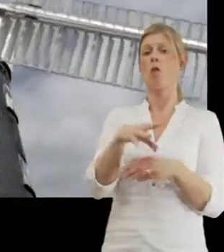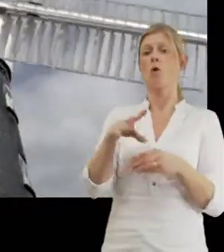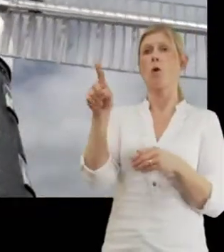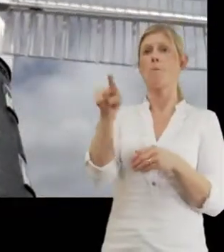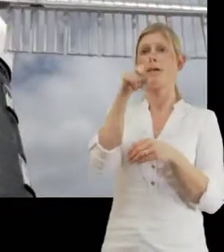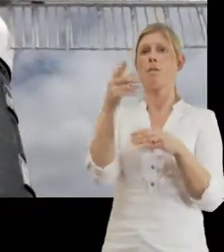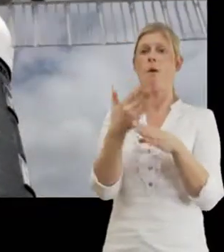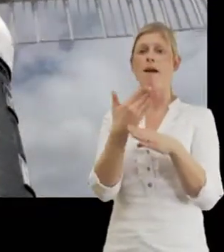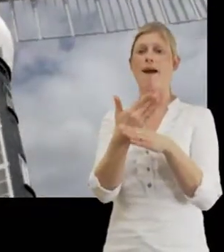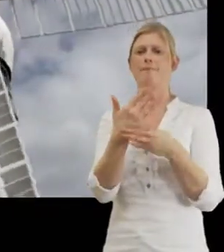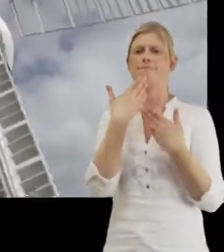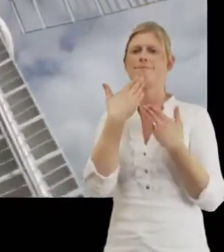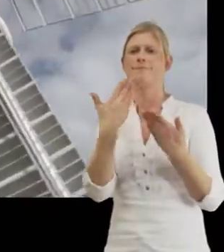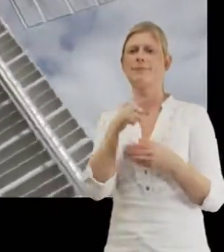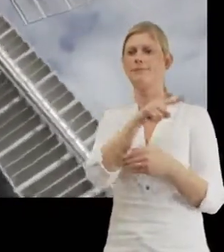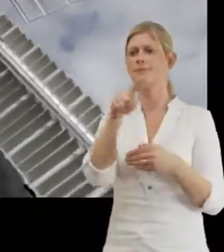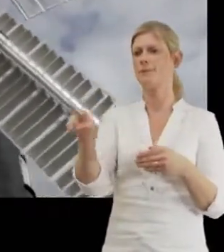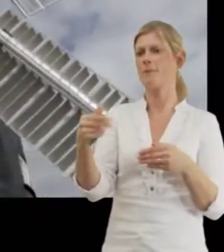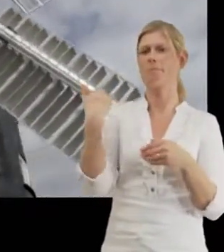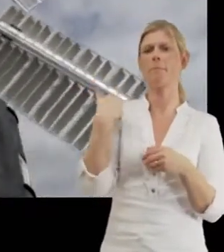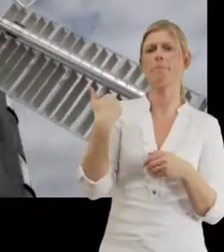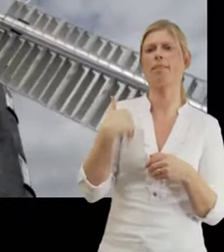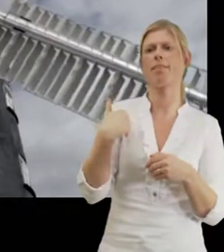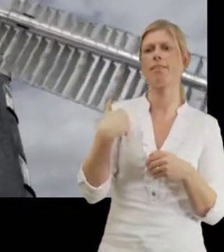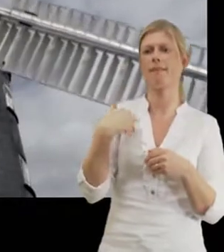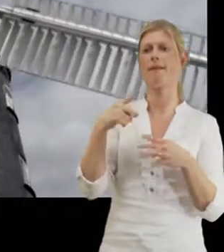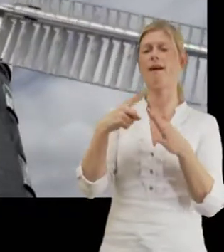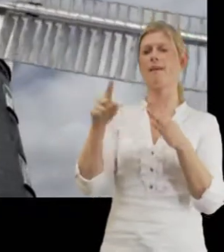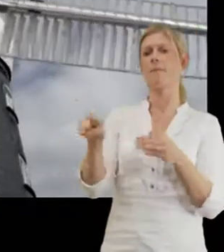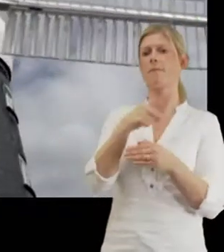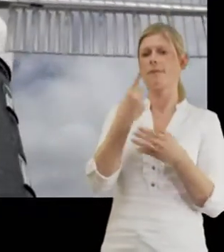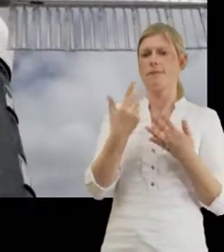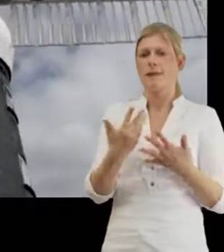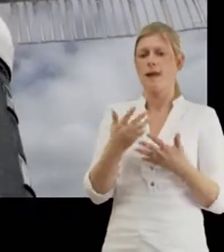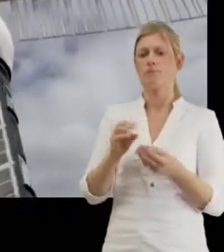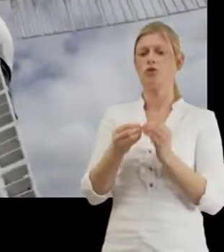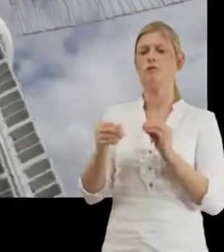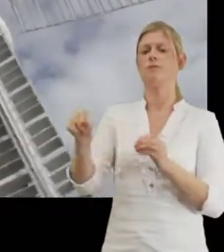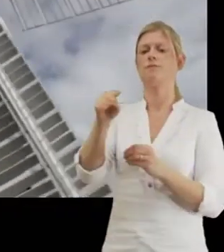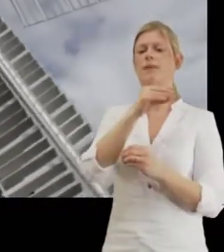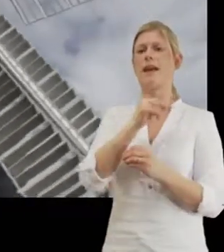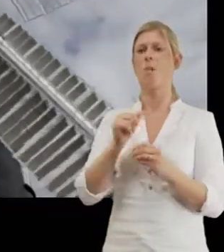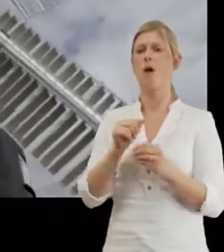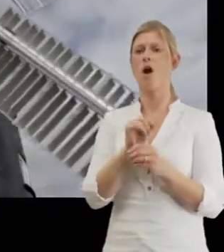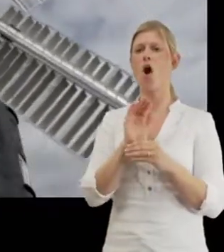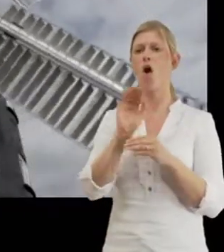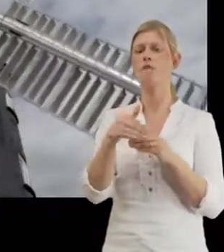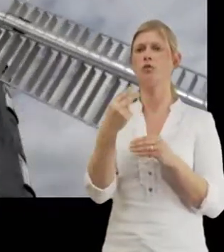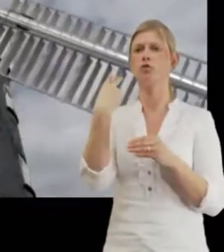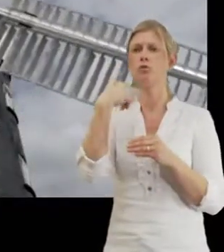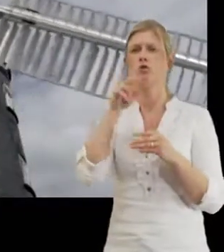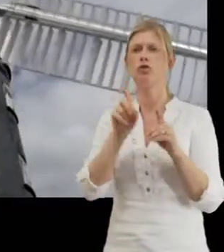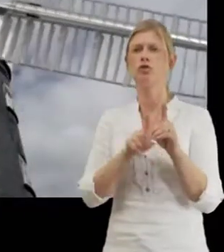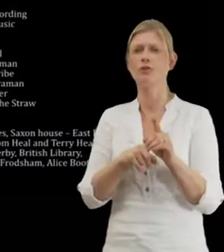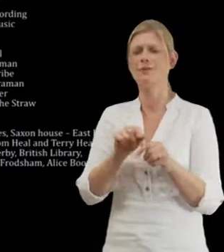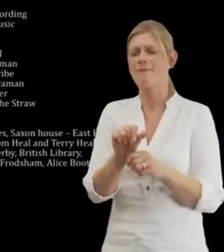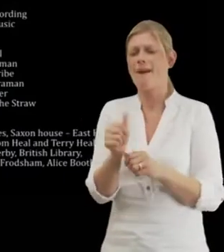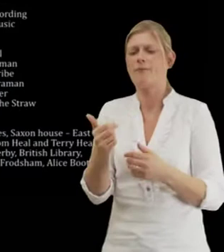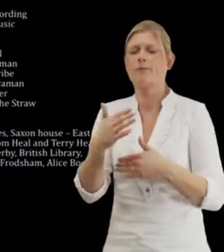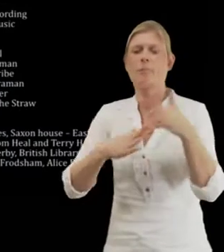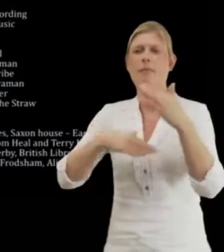to the dedication of these people, Ellis Mill still produces flour over 200 years after it was built.